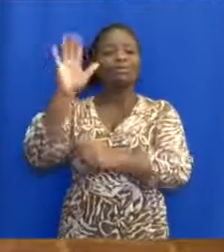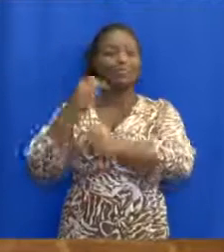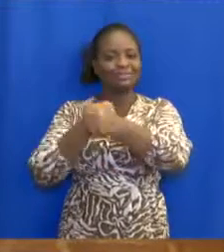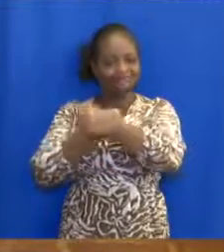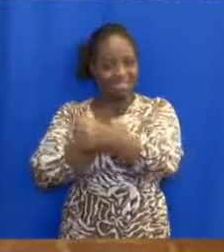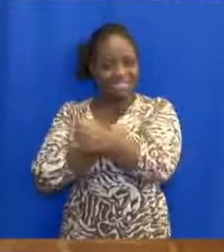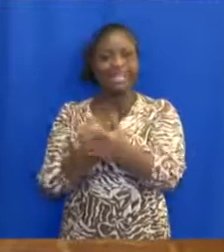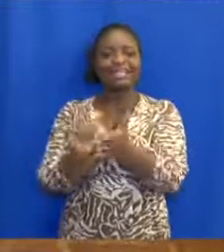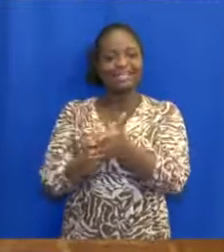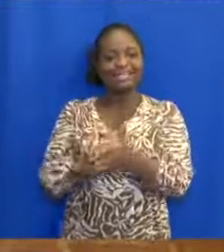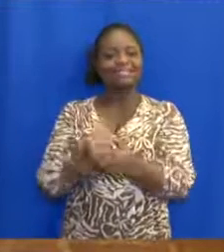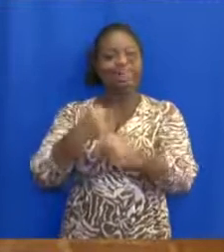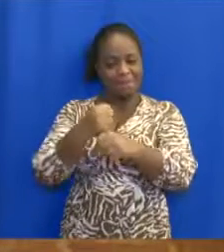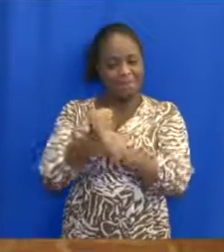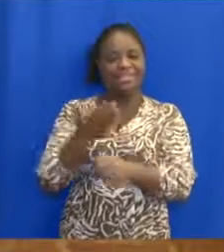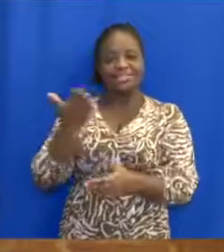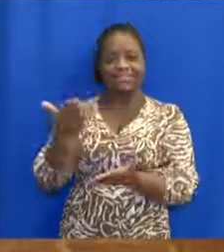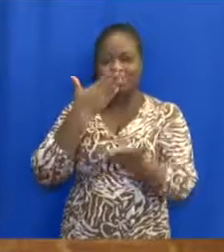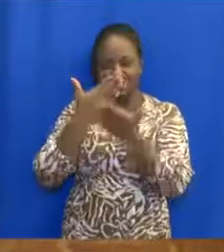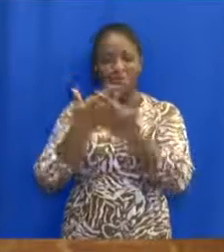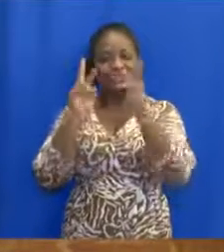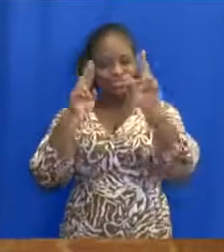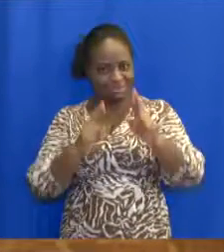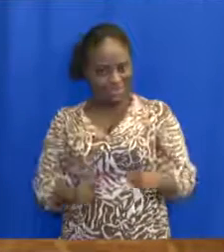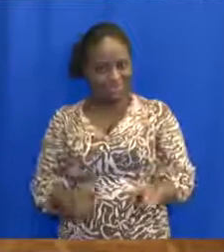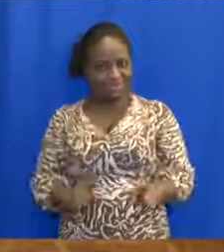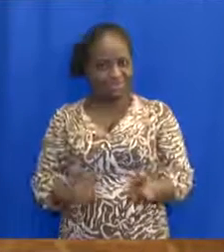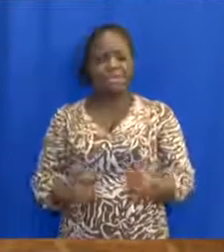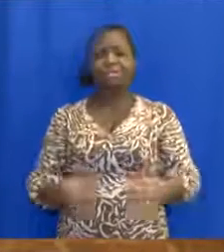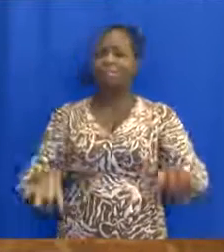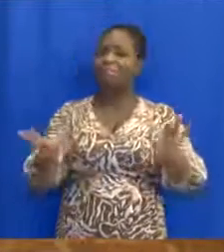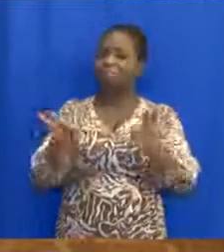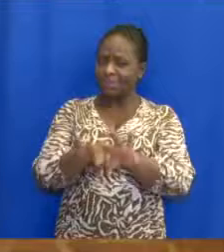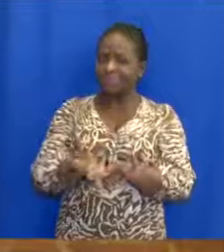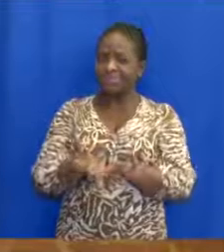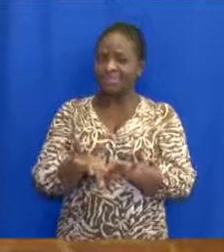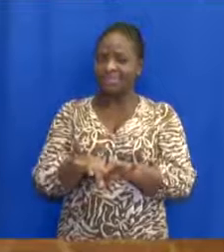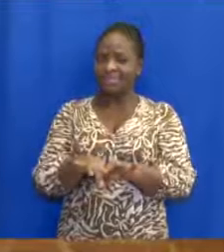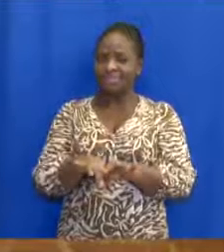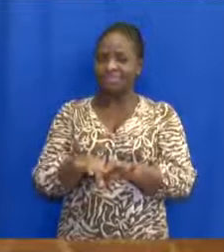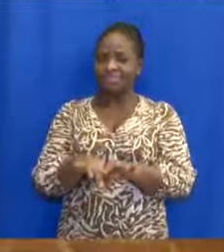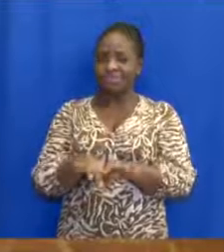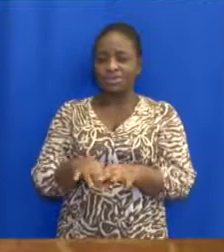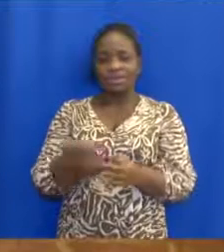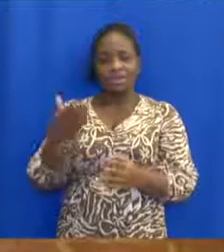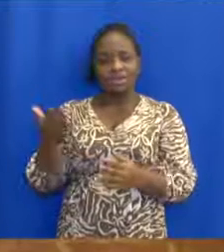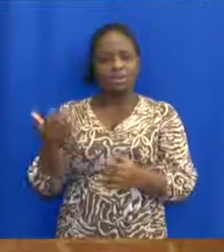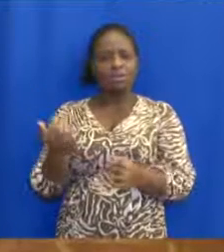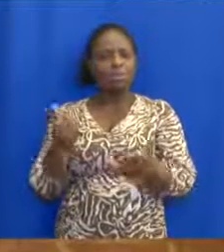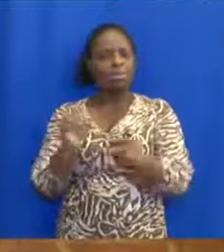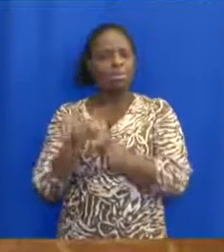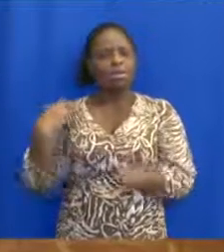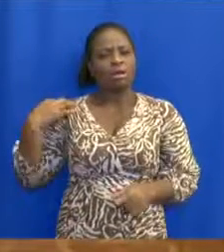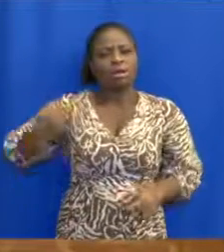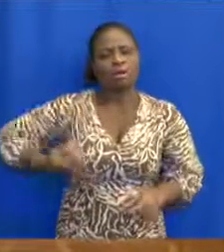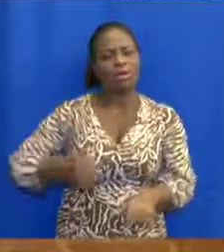that have produced this result. It is also importantly due to the immense dedication